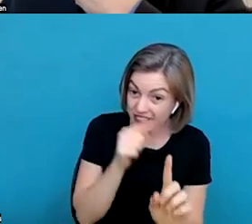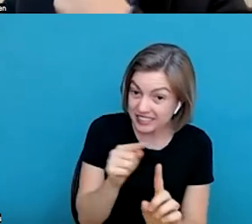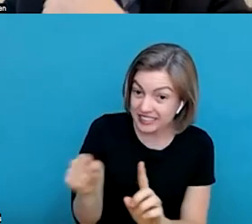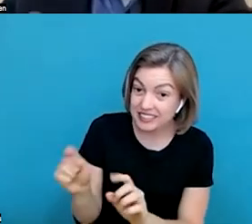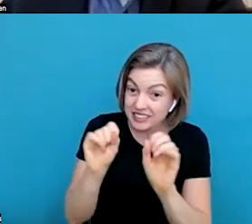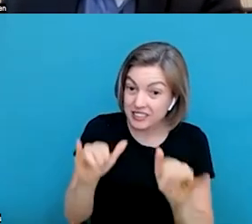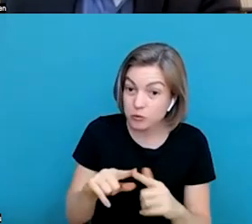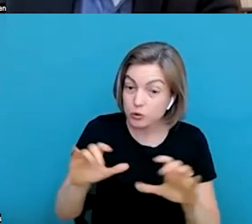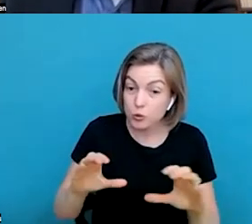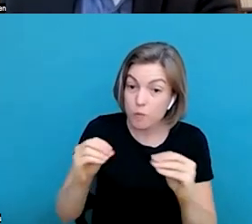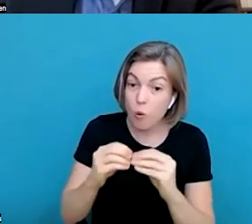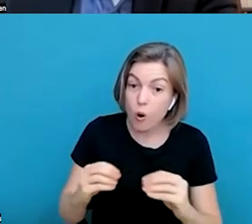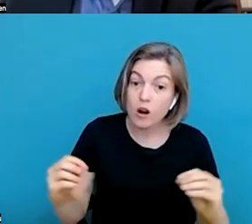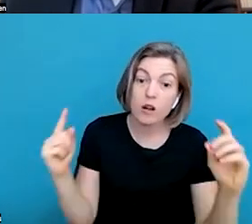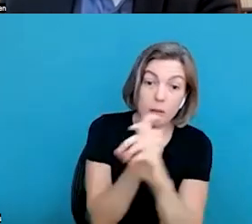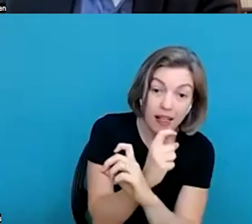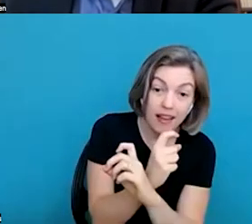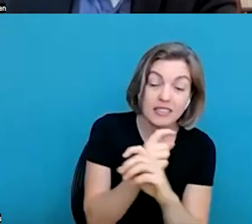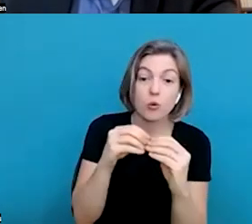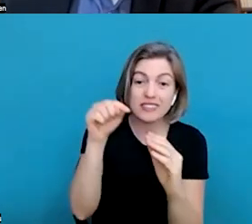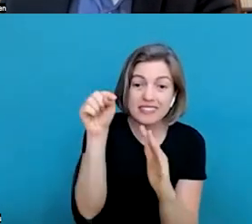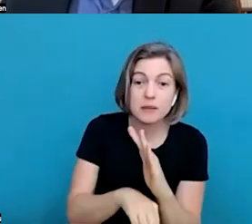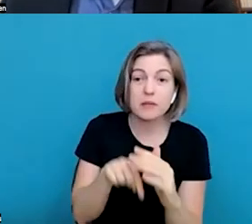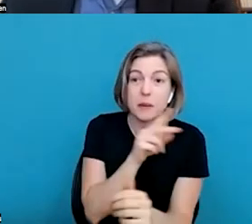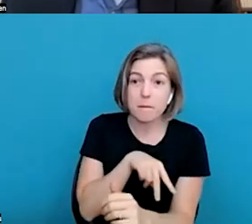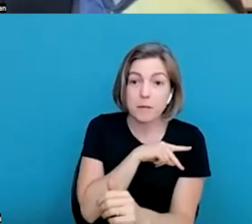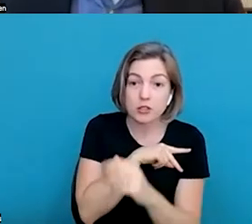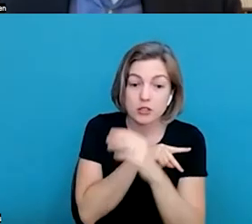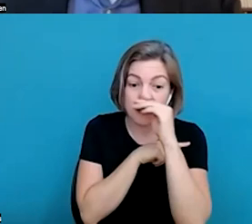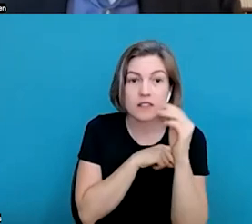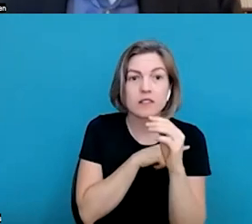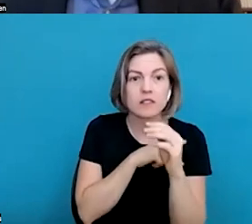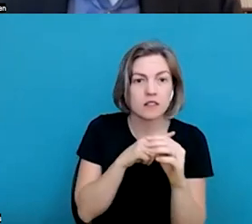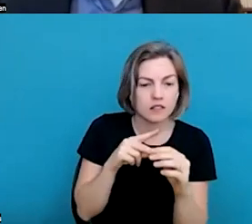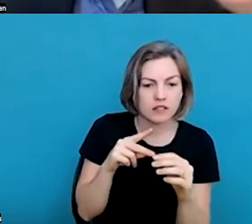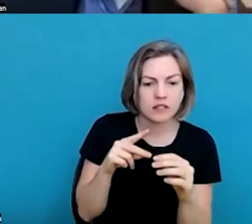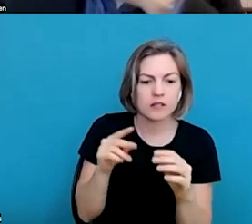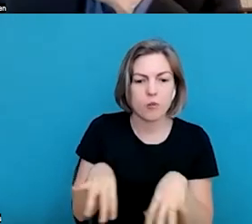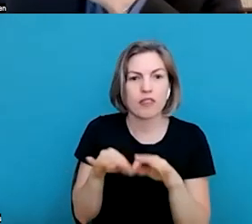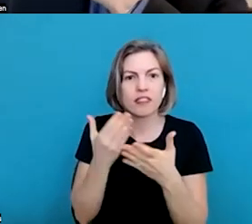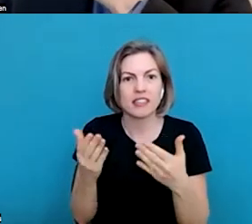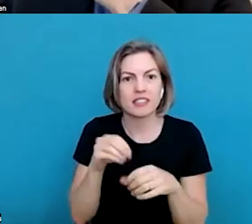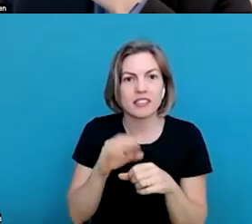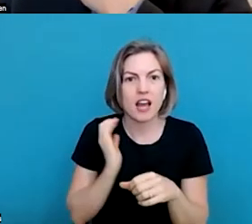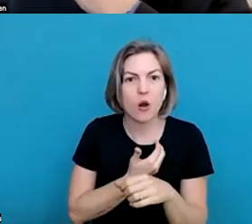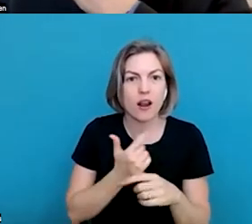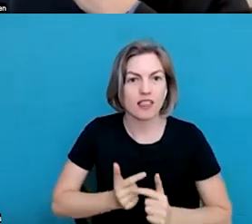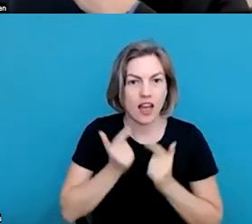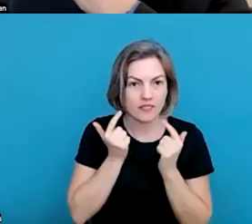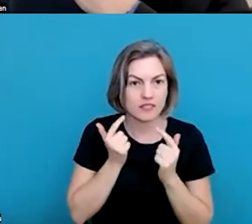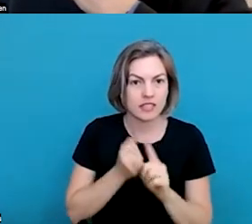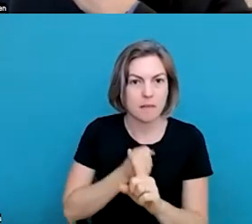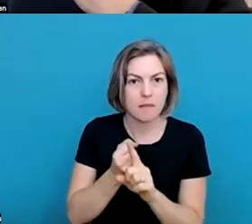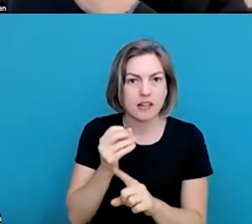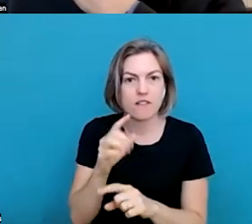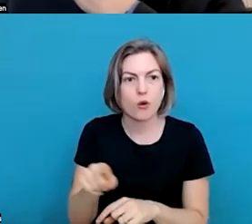do more complex and deeply personal and important things in our lives, the impact of those